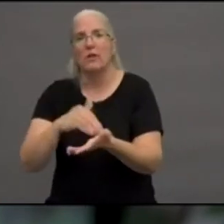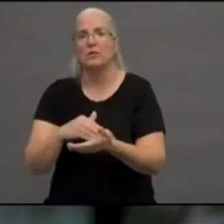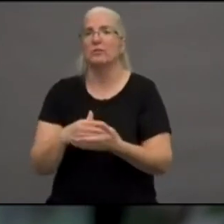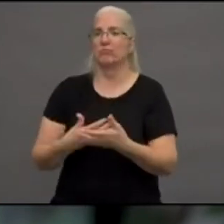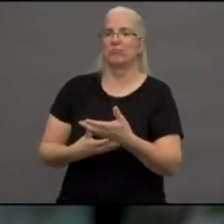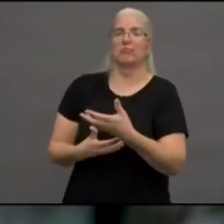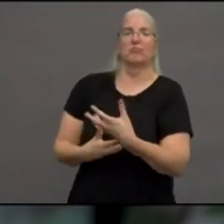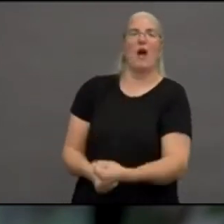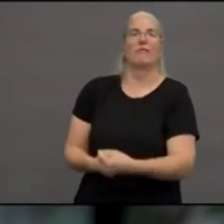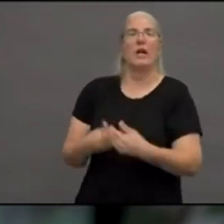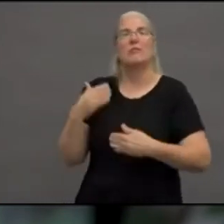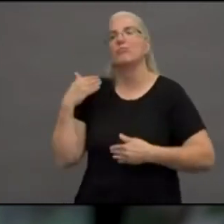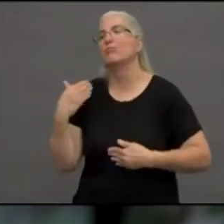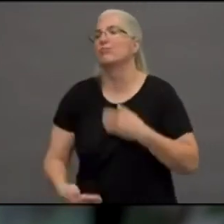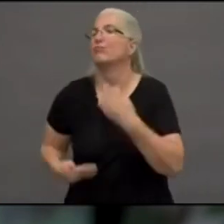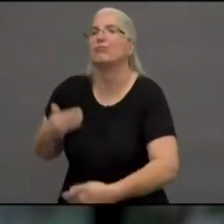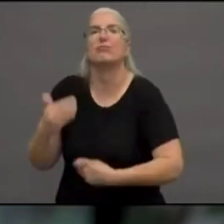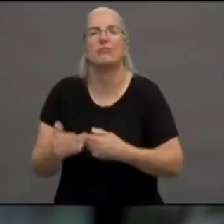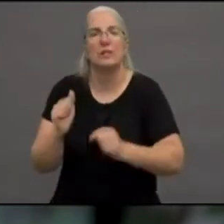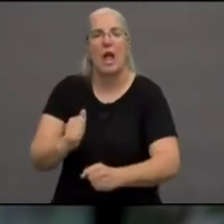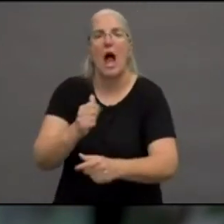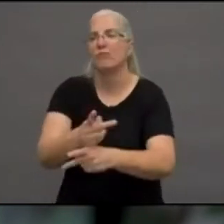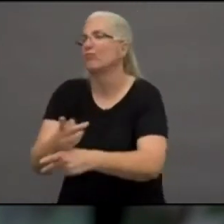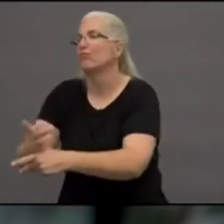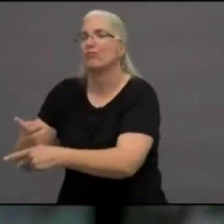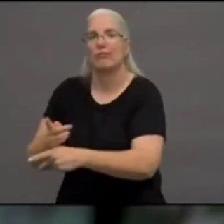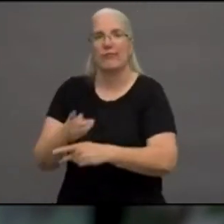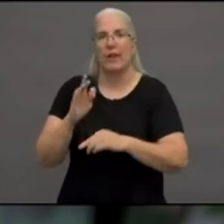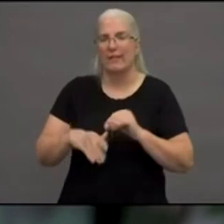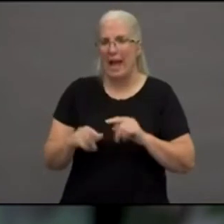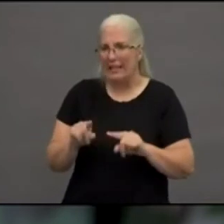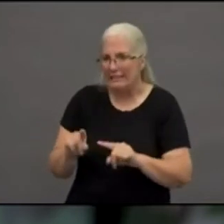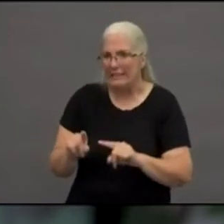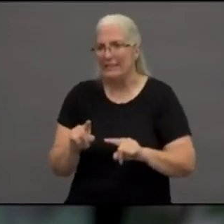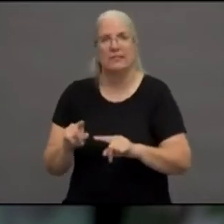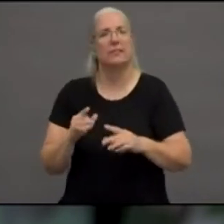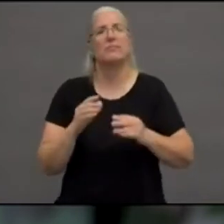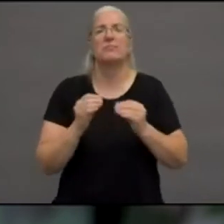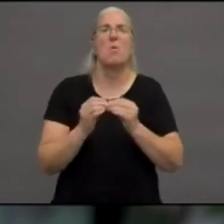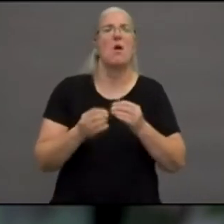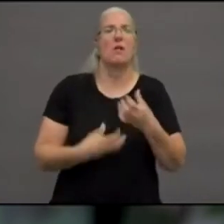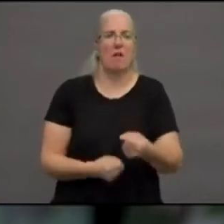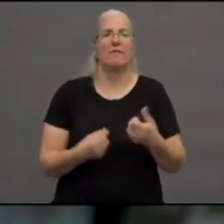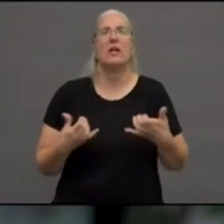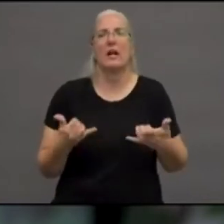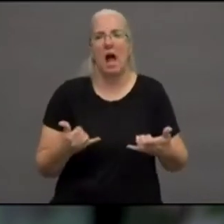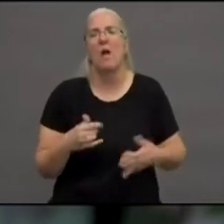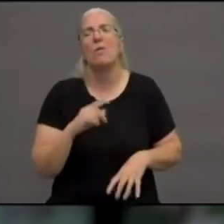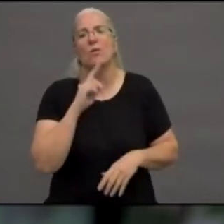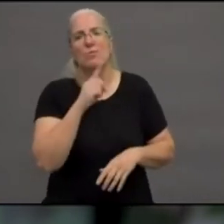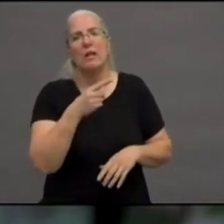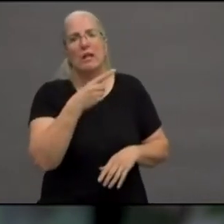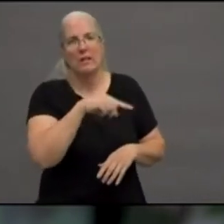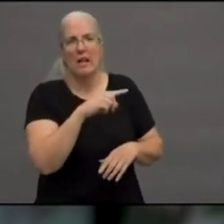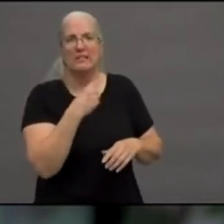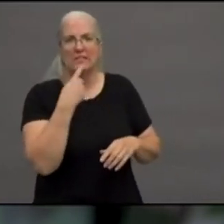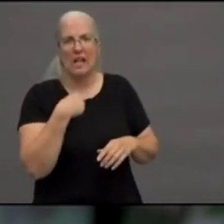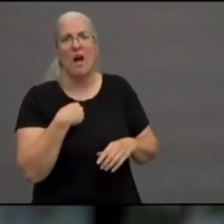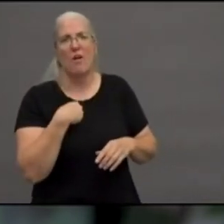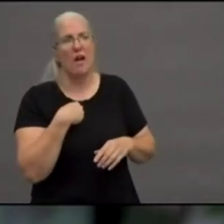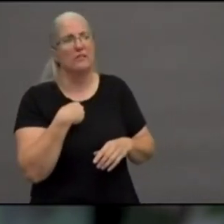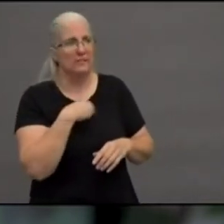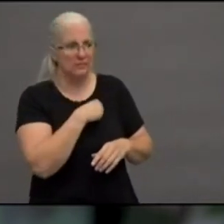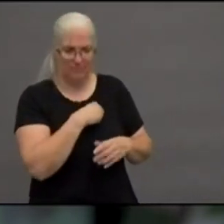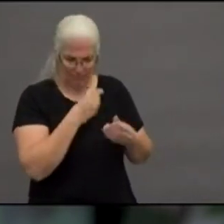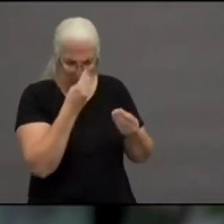and they tell me, Jill, we got this, we have this, and we are here for the community. And so